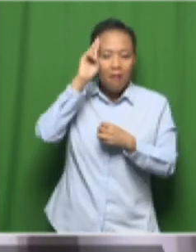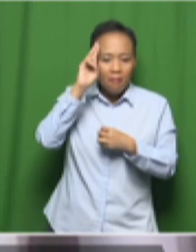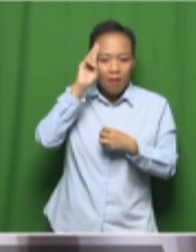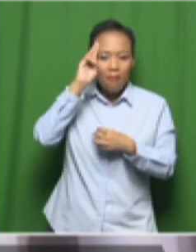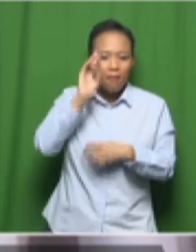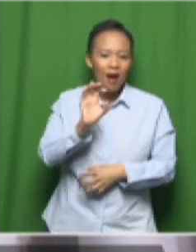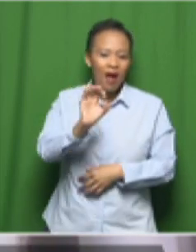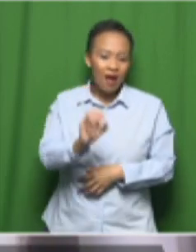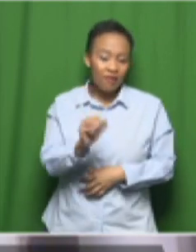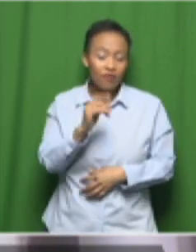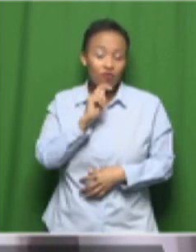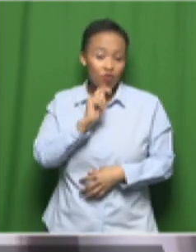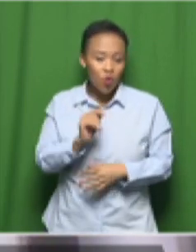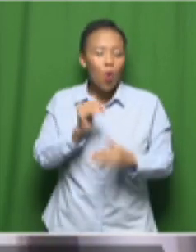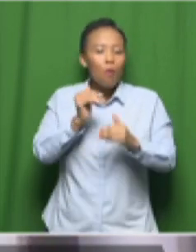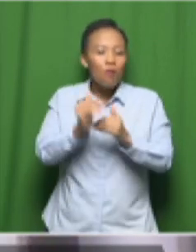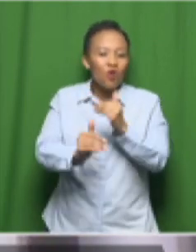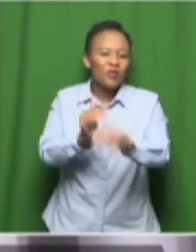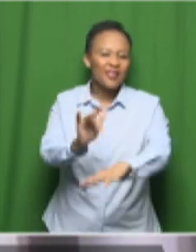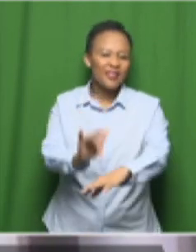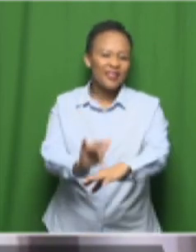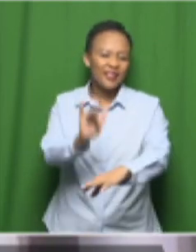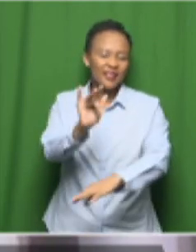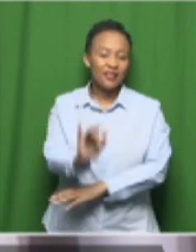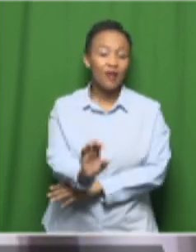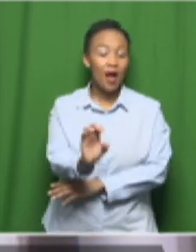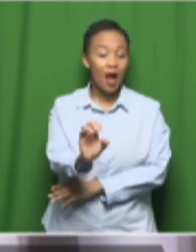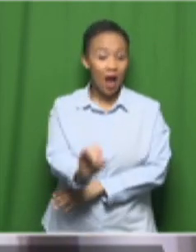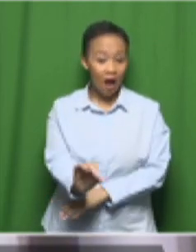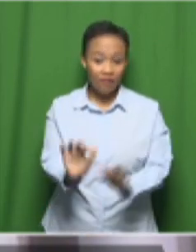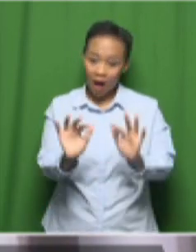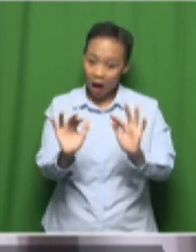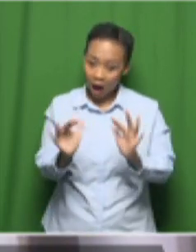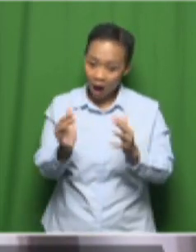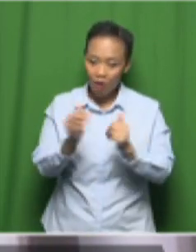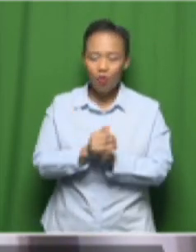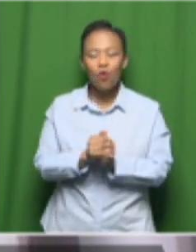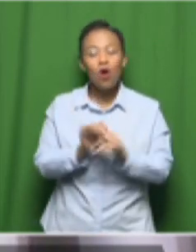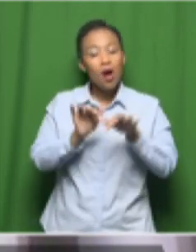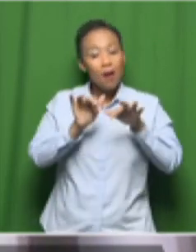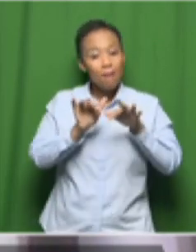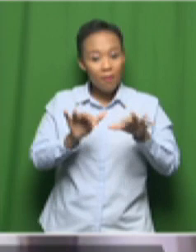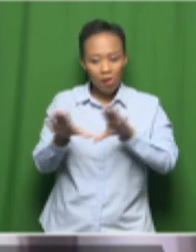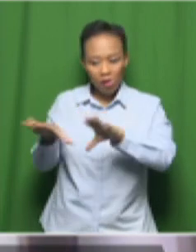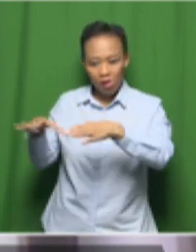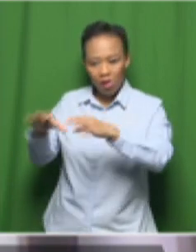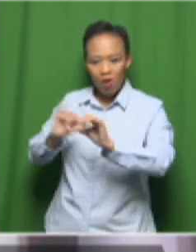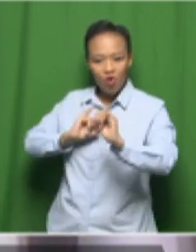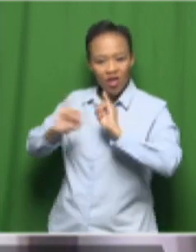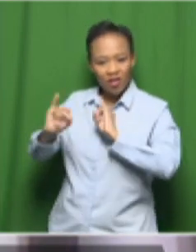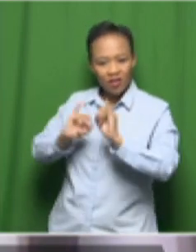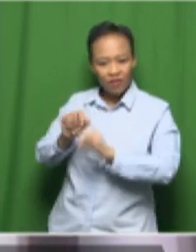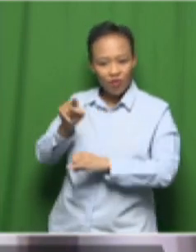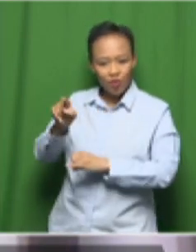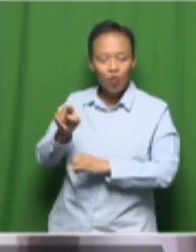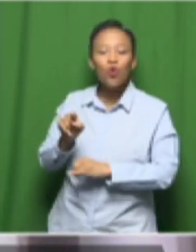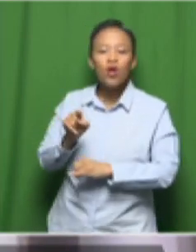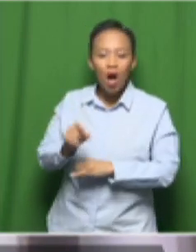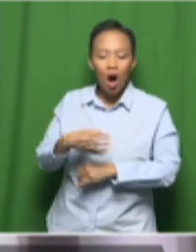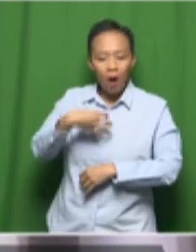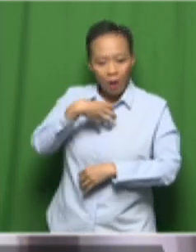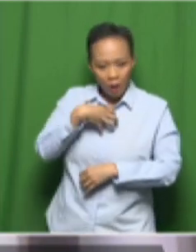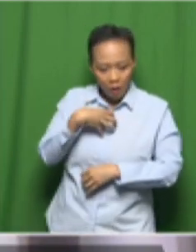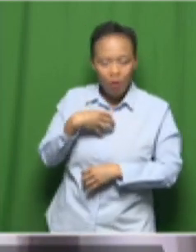sensitive process where you allow the people that you're interviewing to use their own process